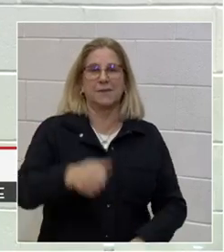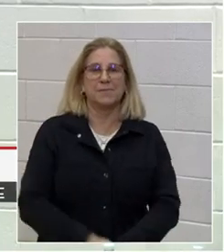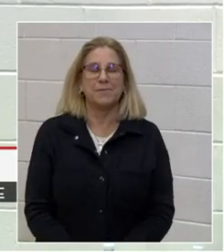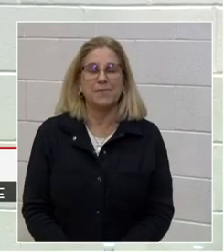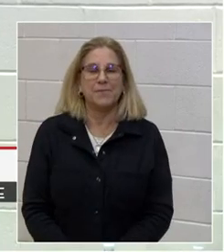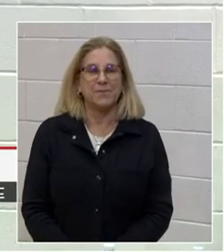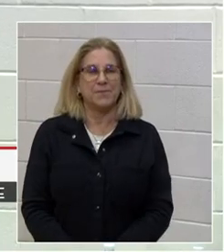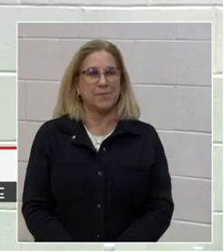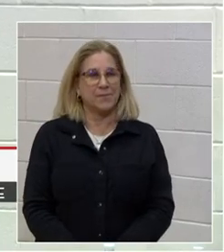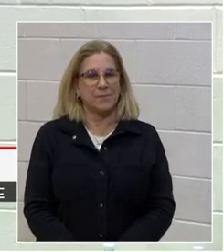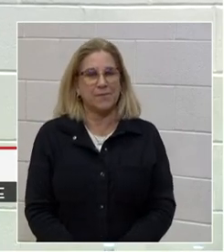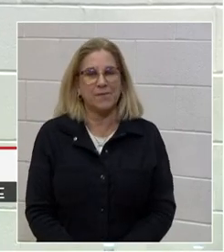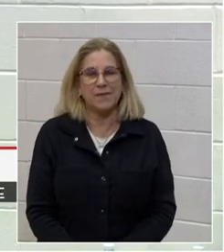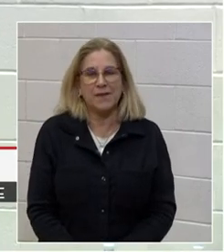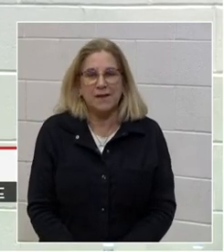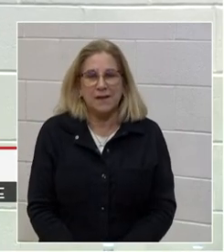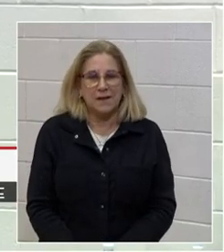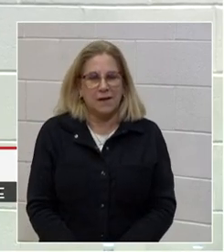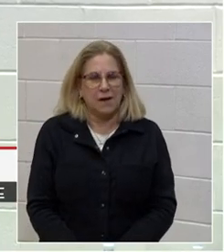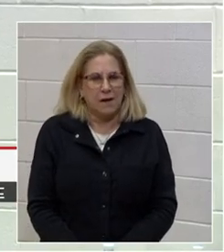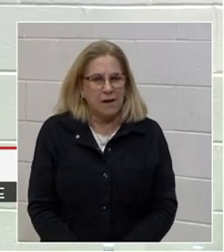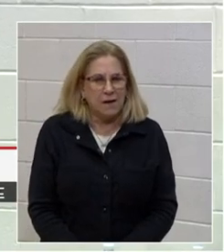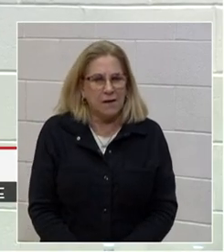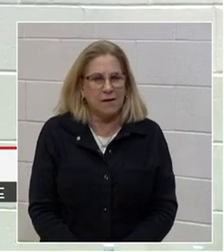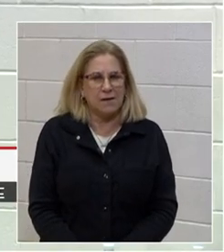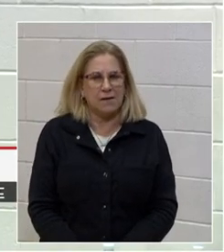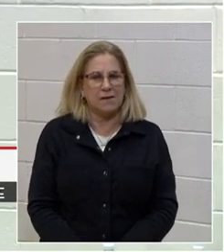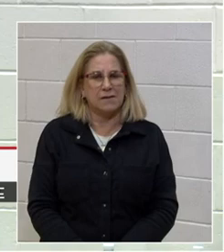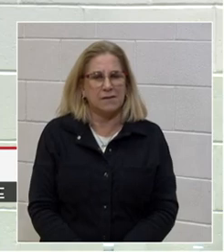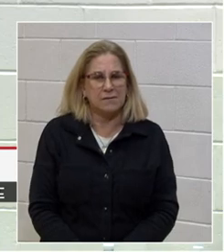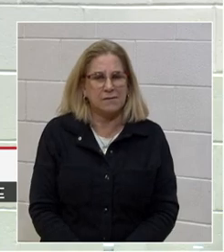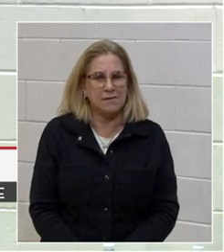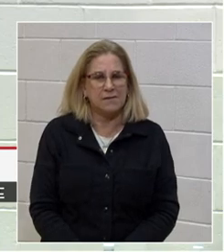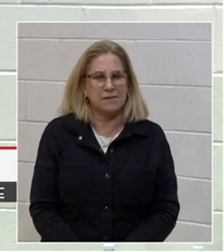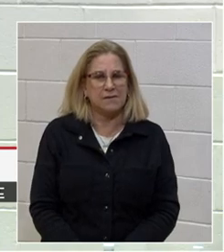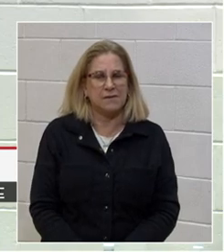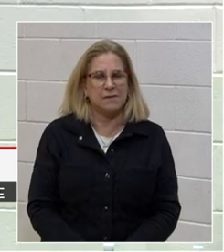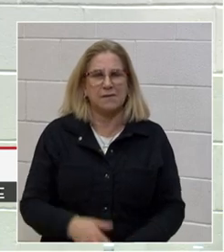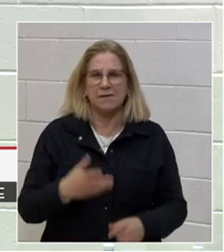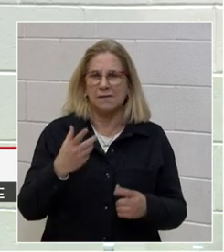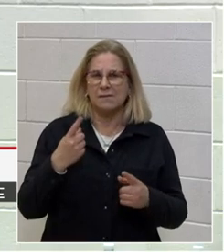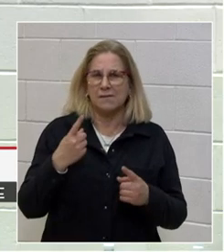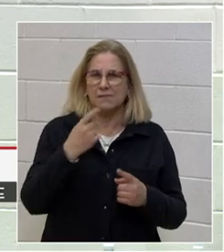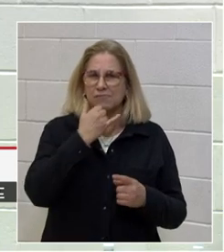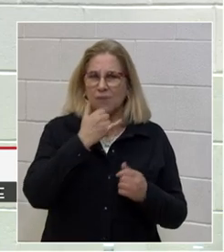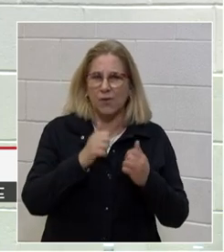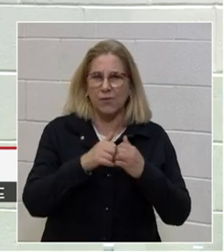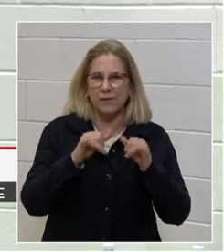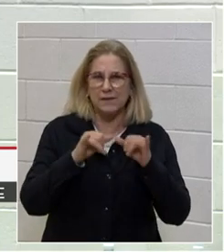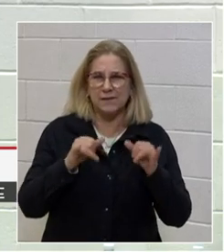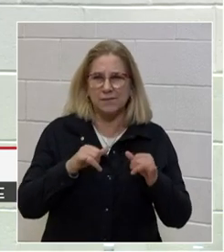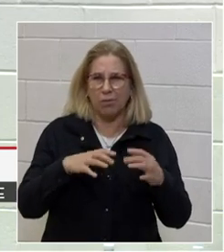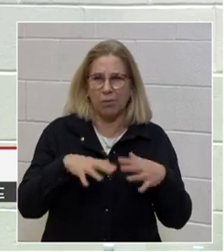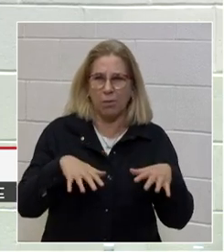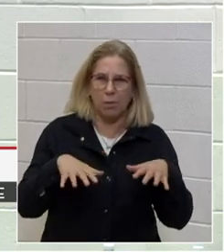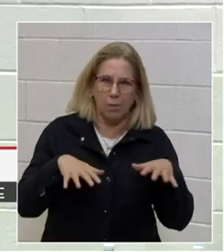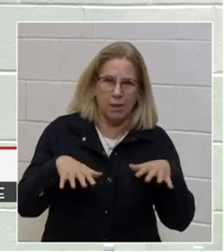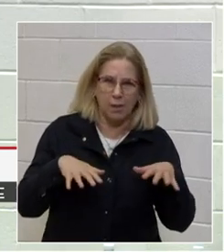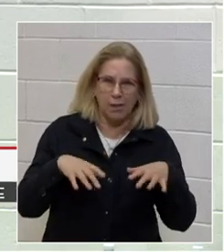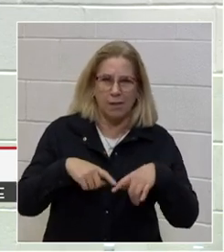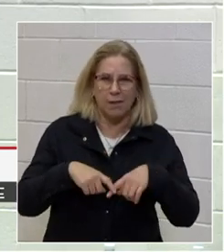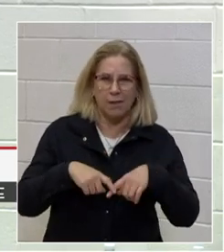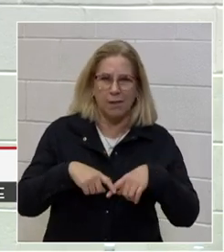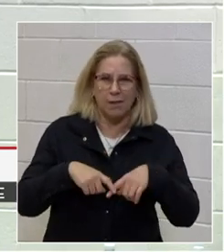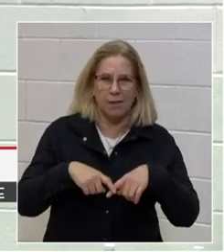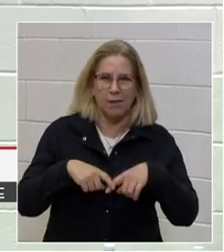And it looks like we have a glitch in our system, but I can hear from the team that the majority of the people are clicking that this is their 7th